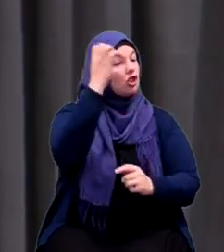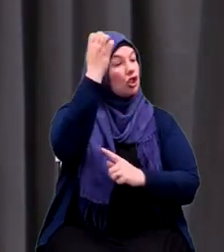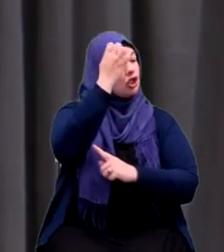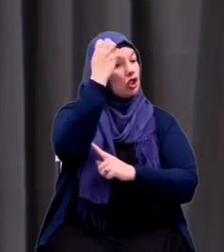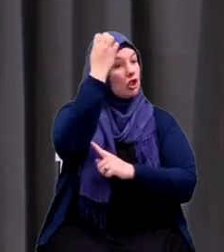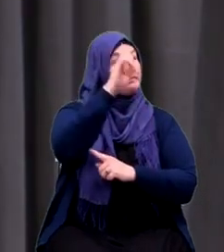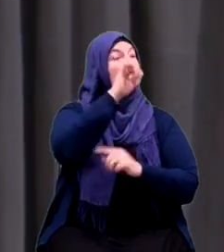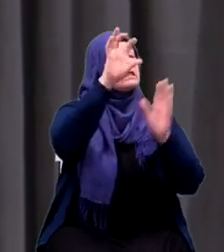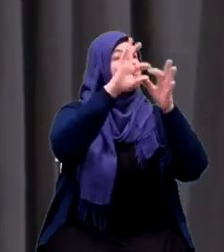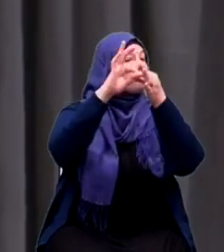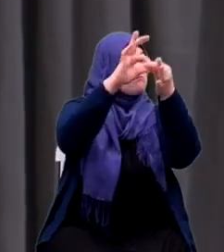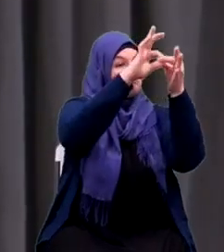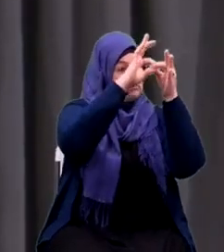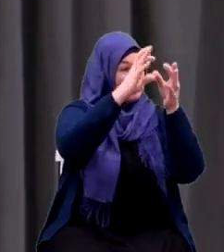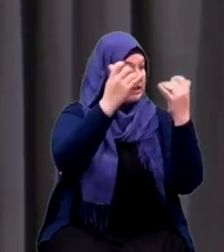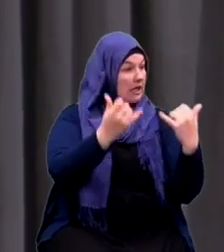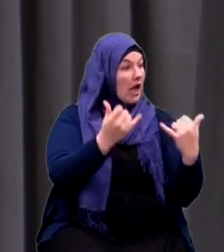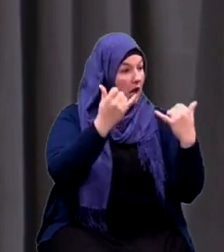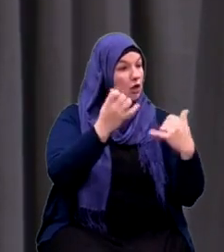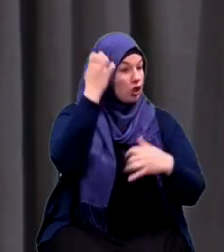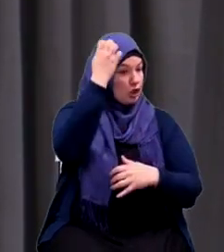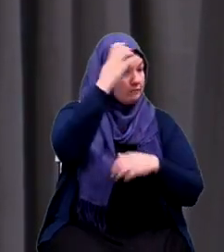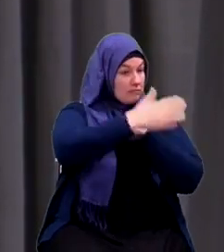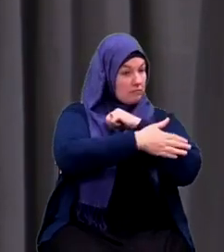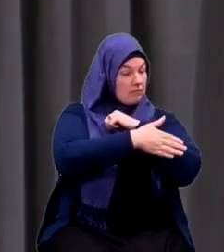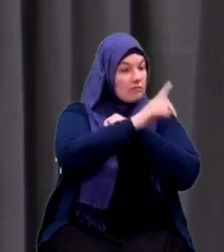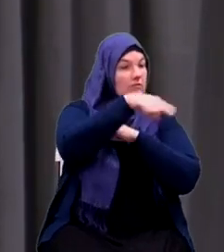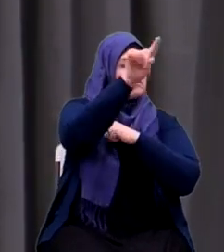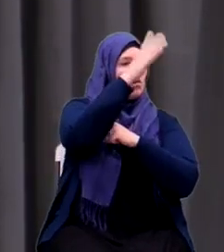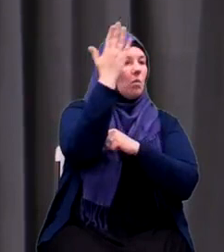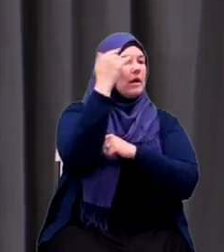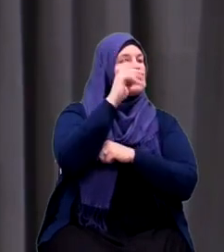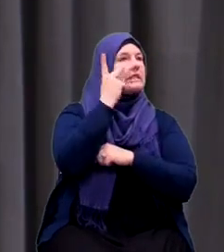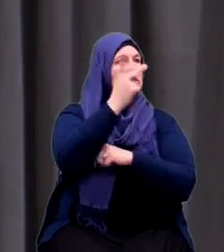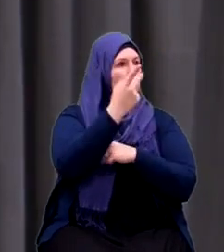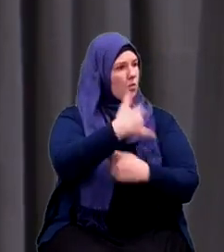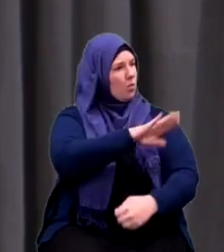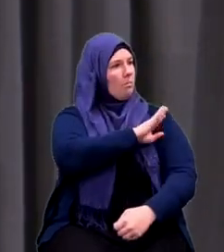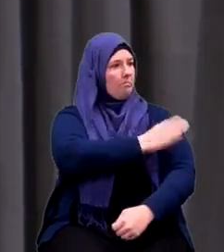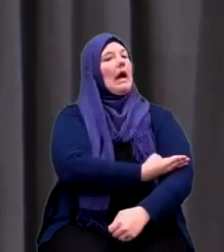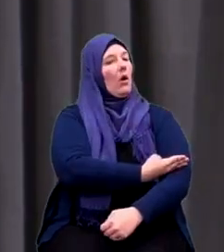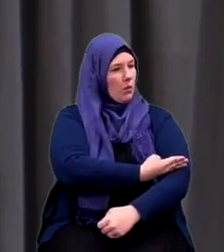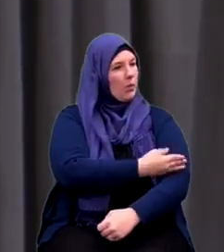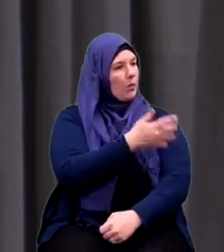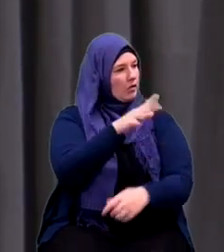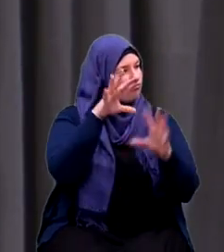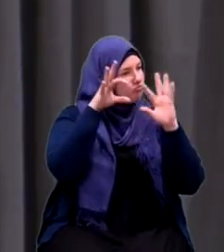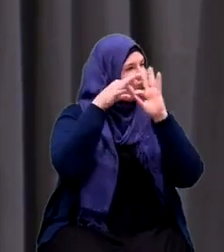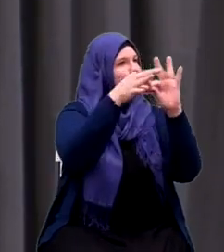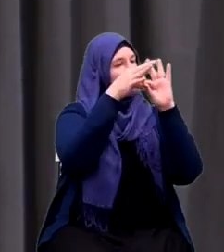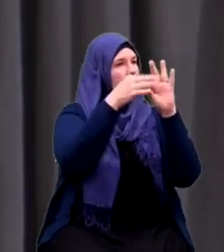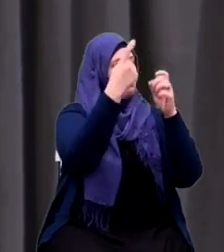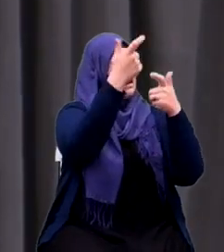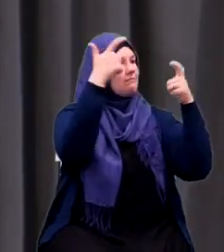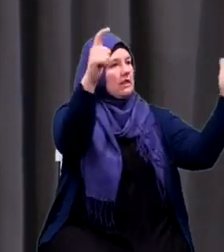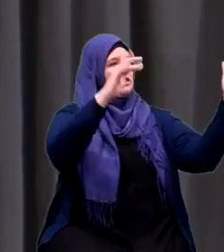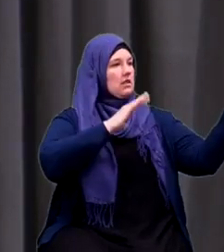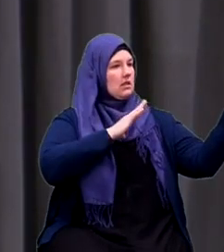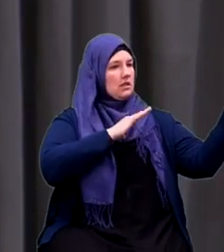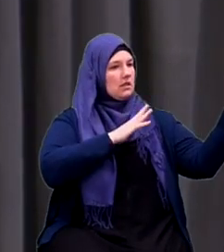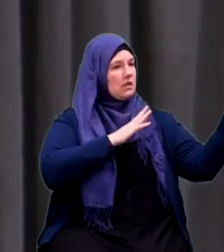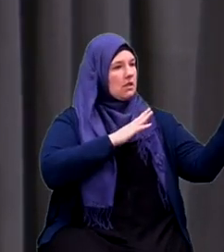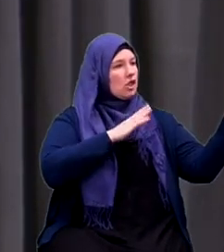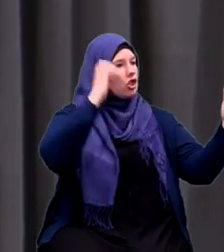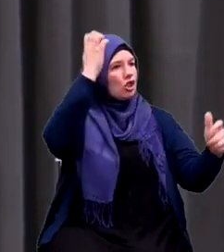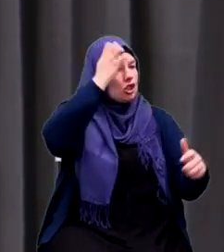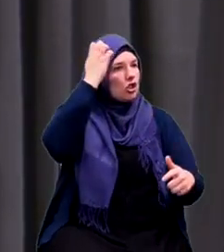is united now because they see the power of collective cooperation. They